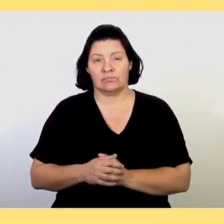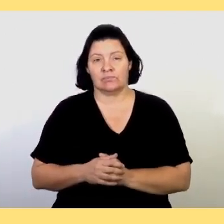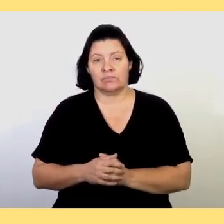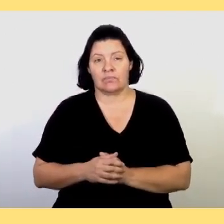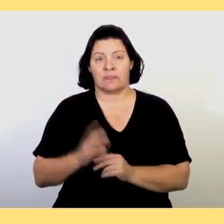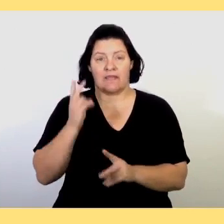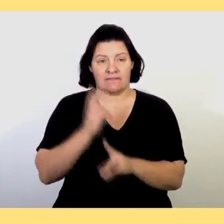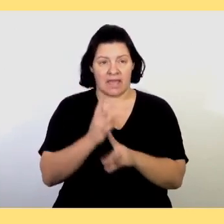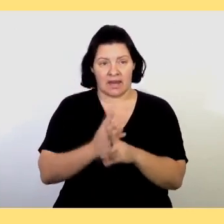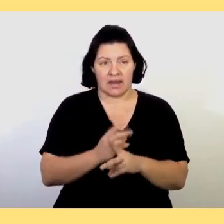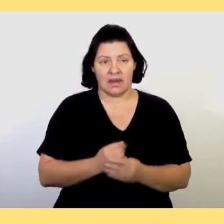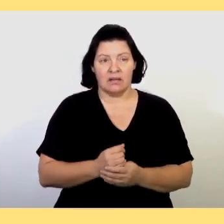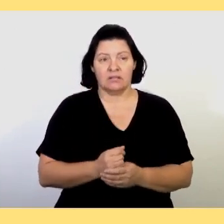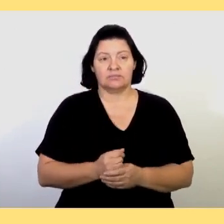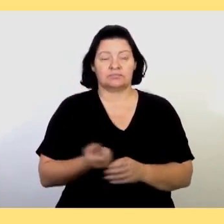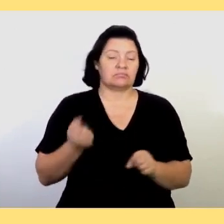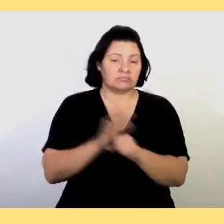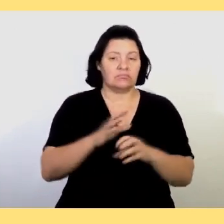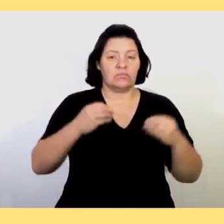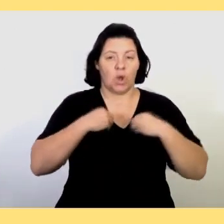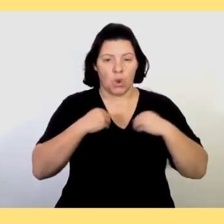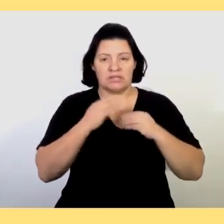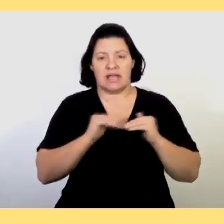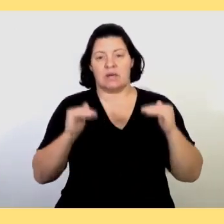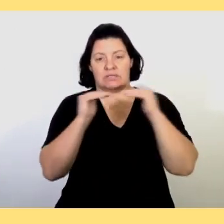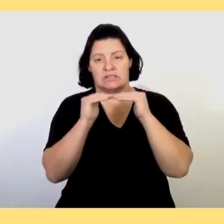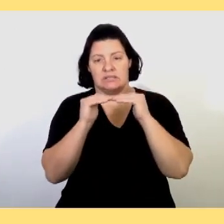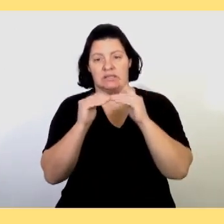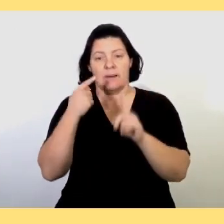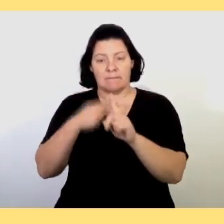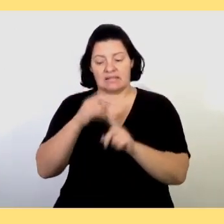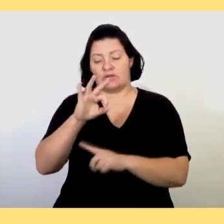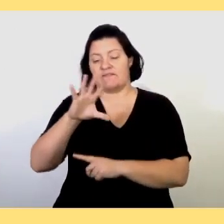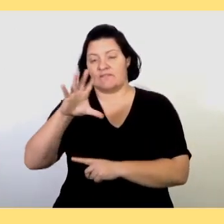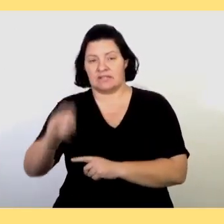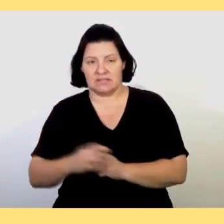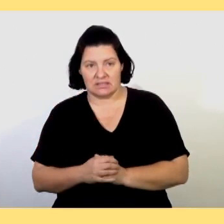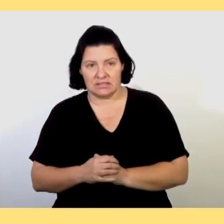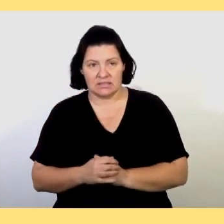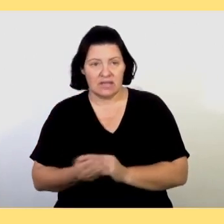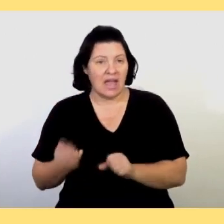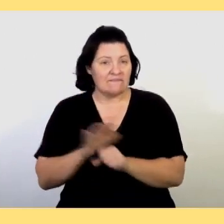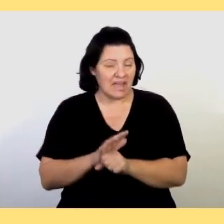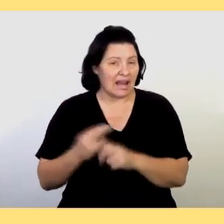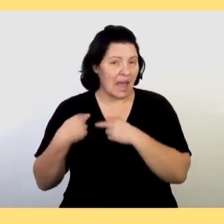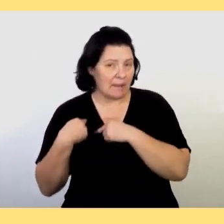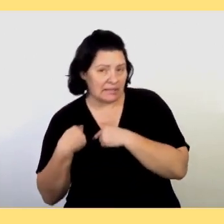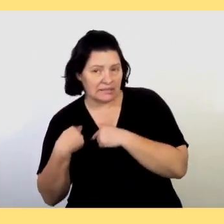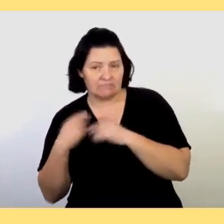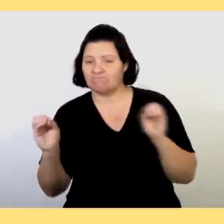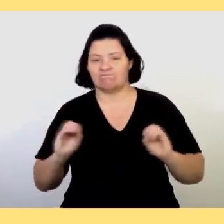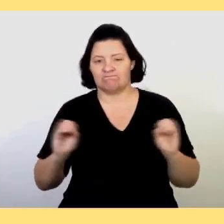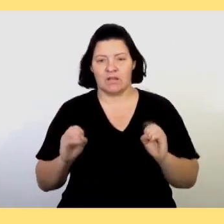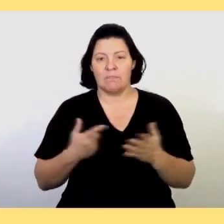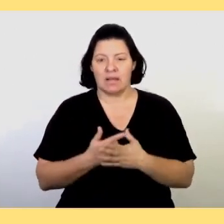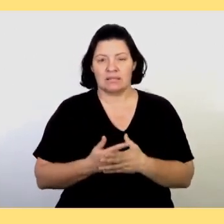capital, and then capital affects owner's equity plus 350. Does it affect our liabilities? No. So